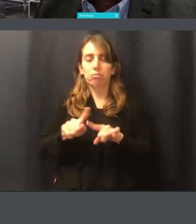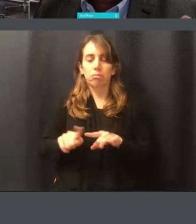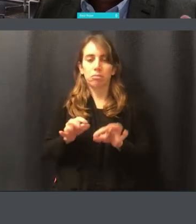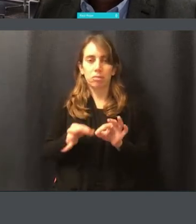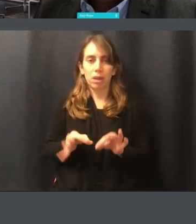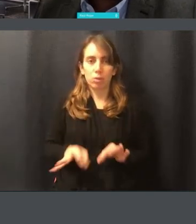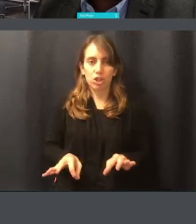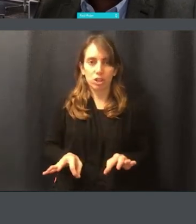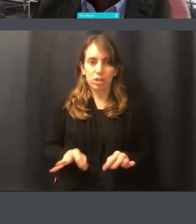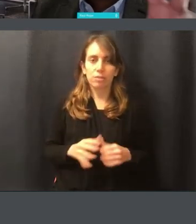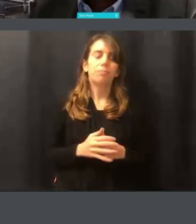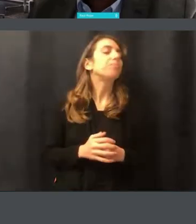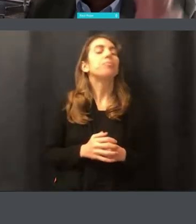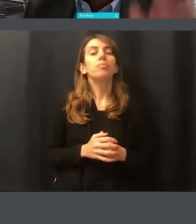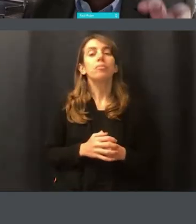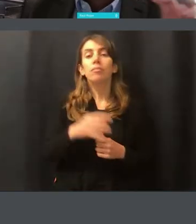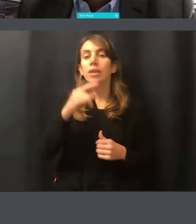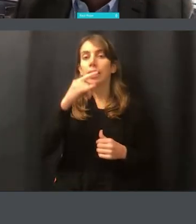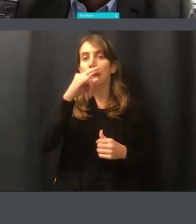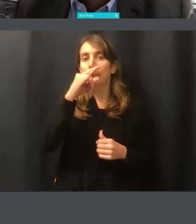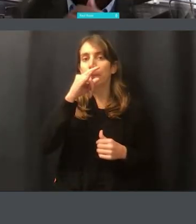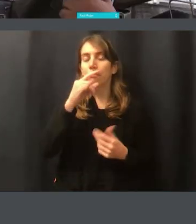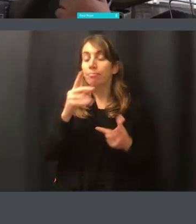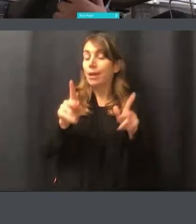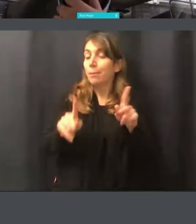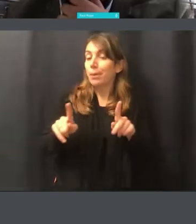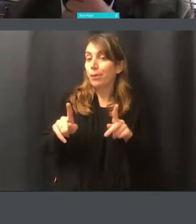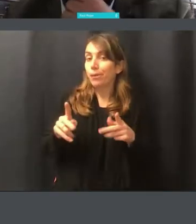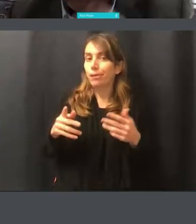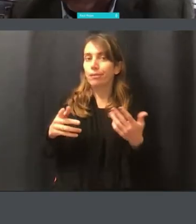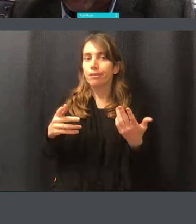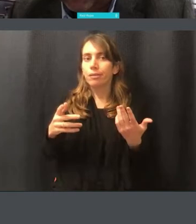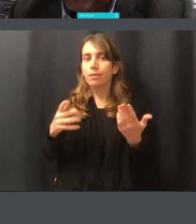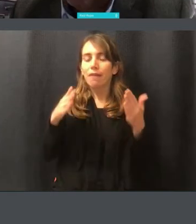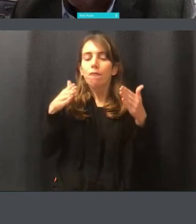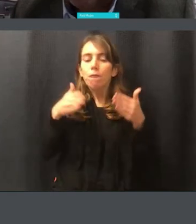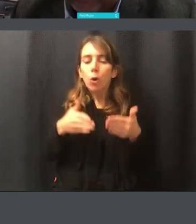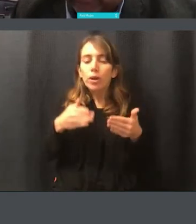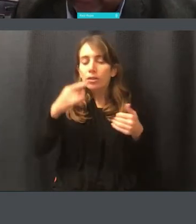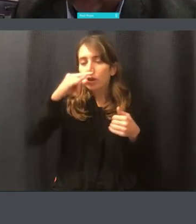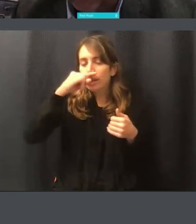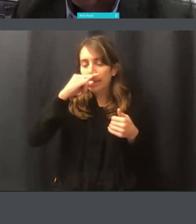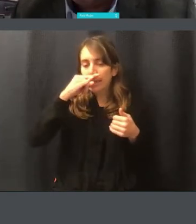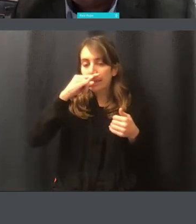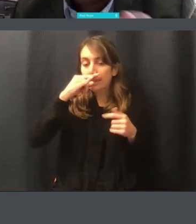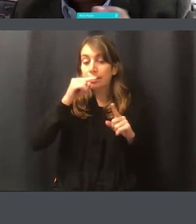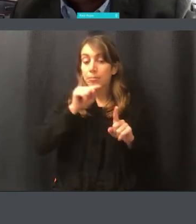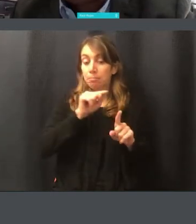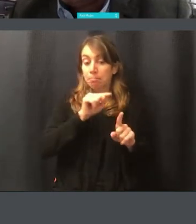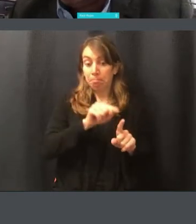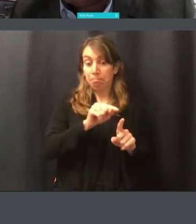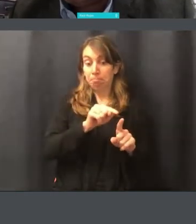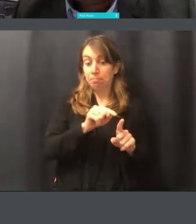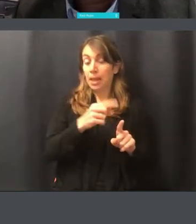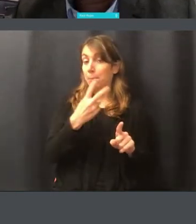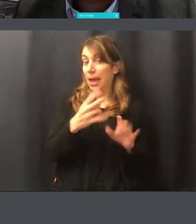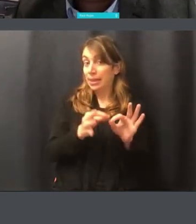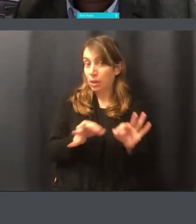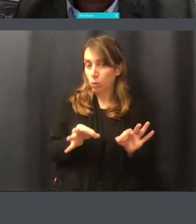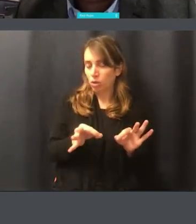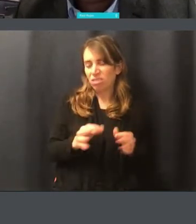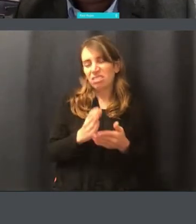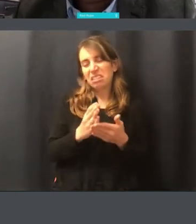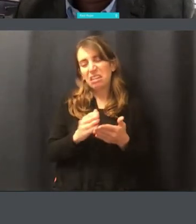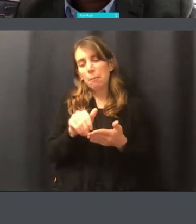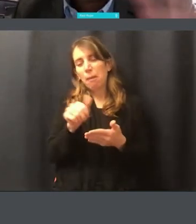And, there are folks who then have focused now more specifically on kids who are bilingual, who have disorders, right? And